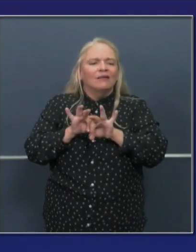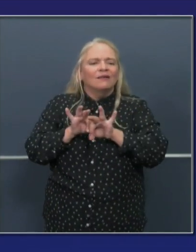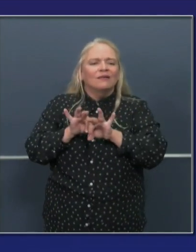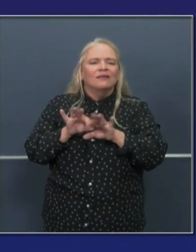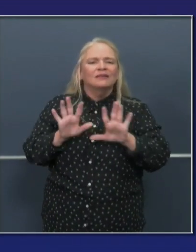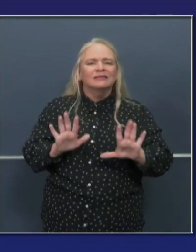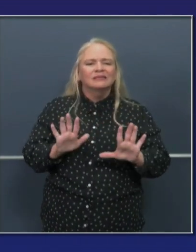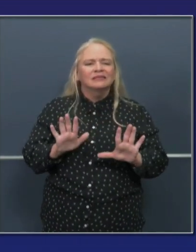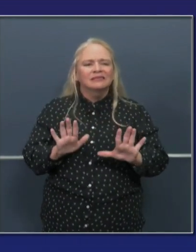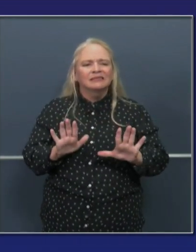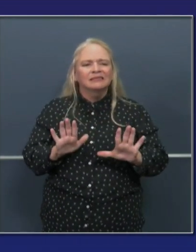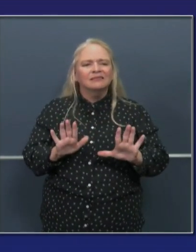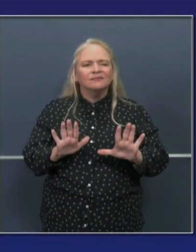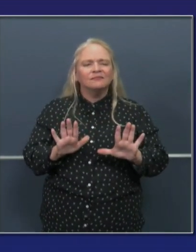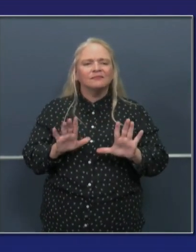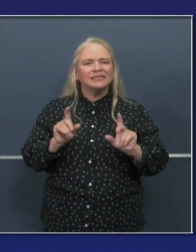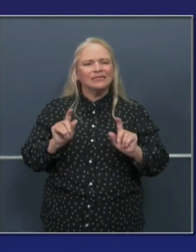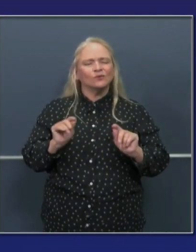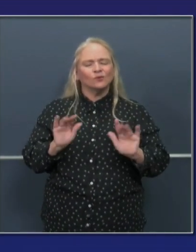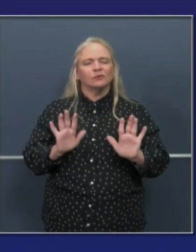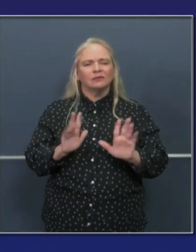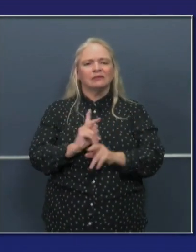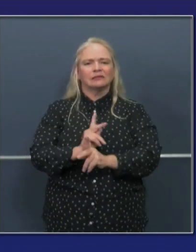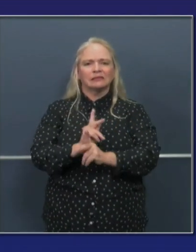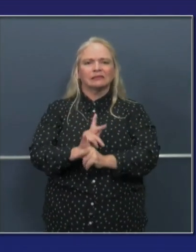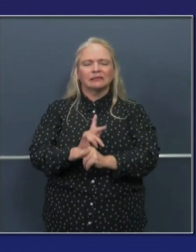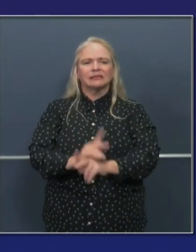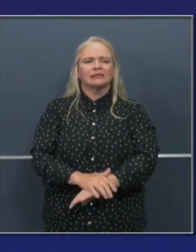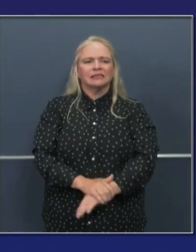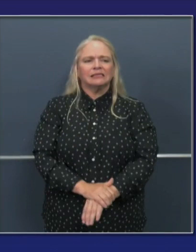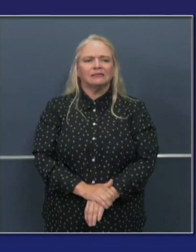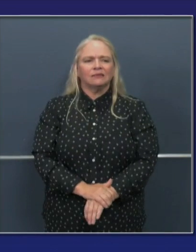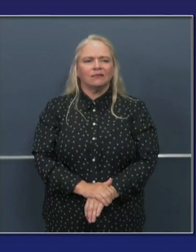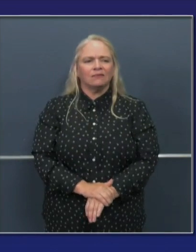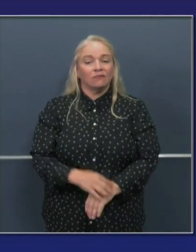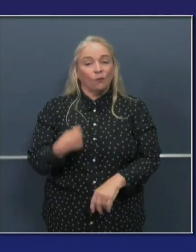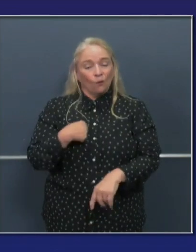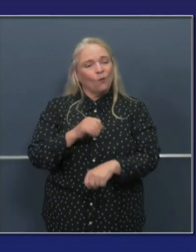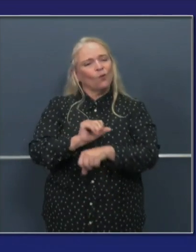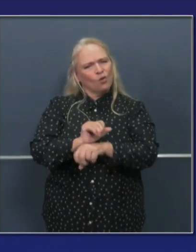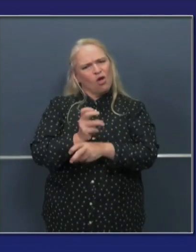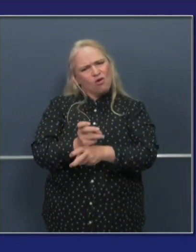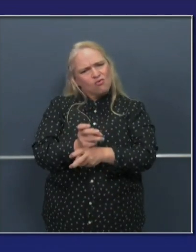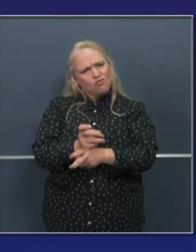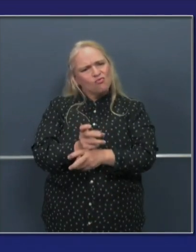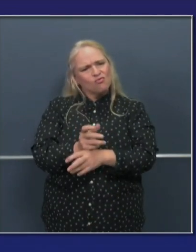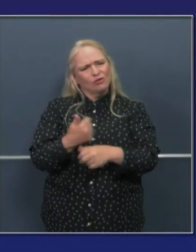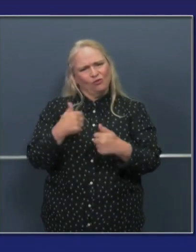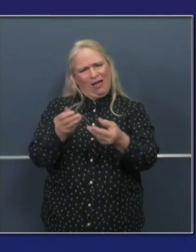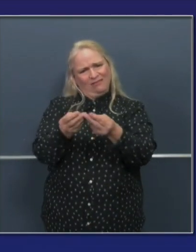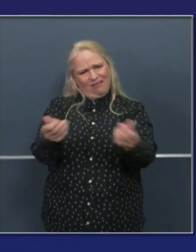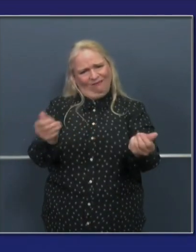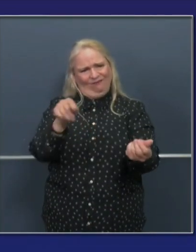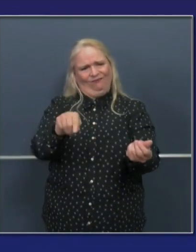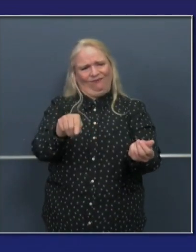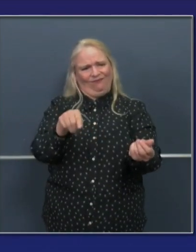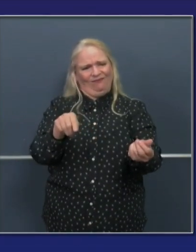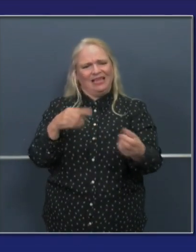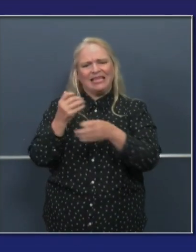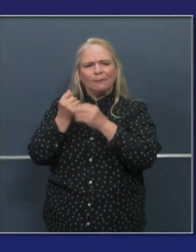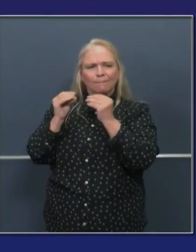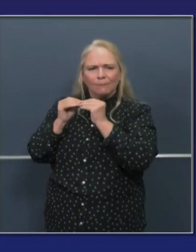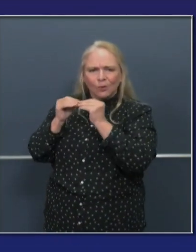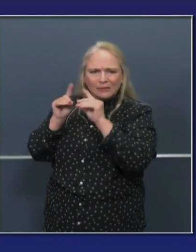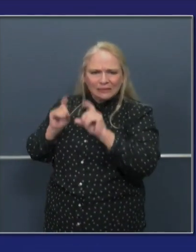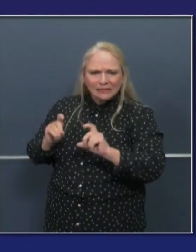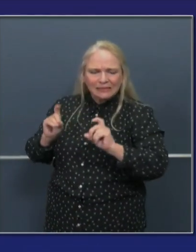and swabs and the like. So we're working through all of those issues, and we'll be announcing a